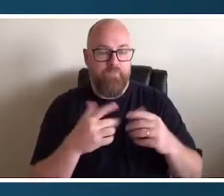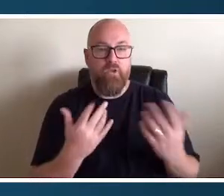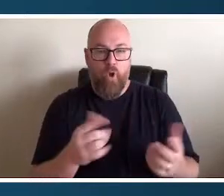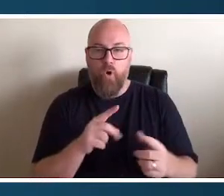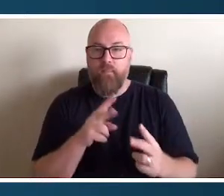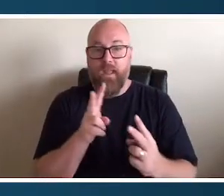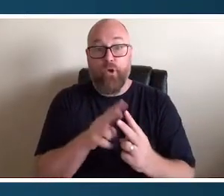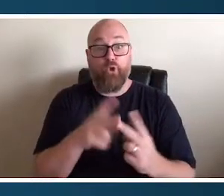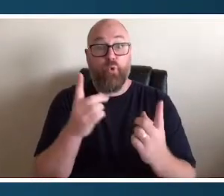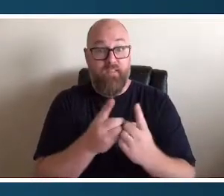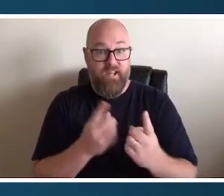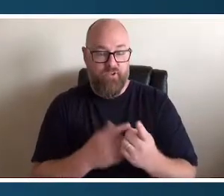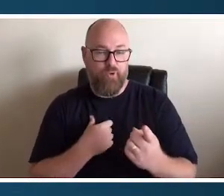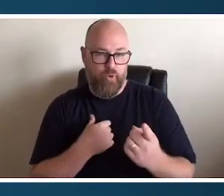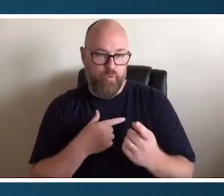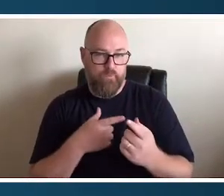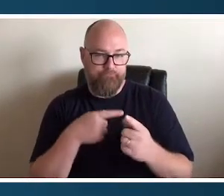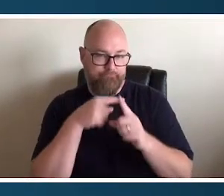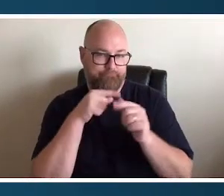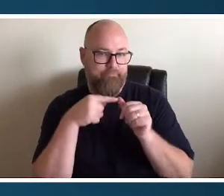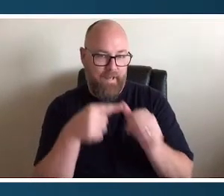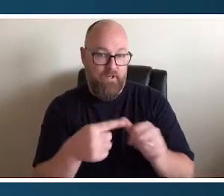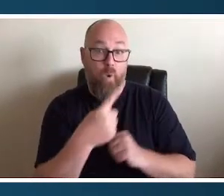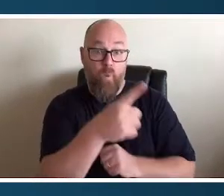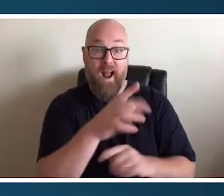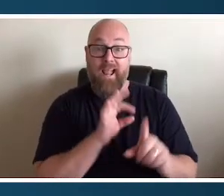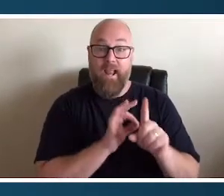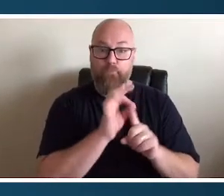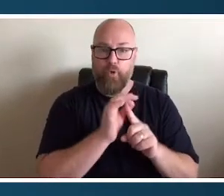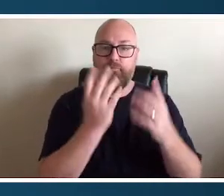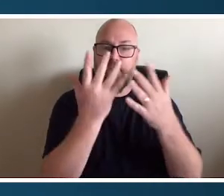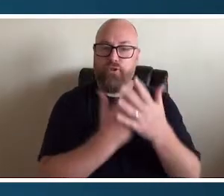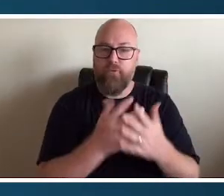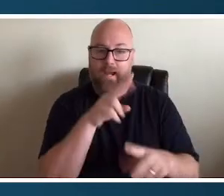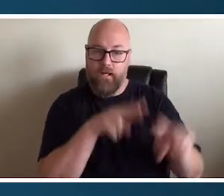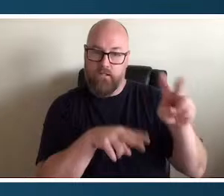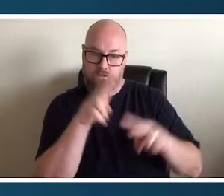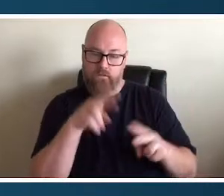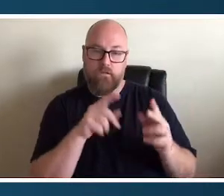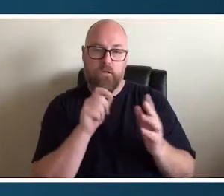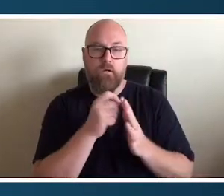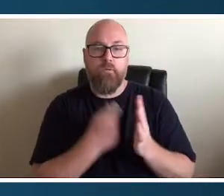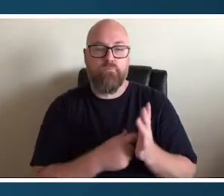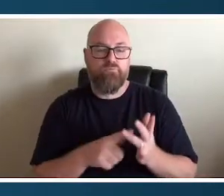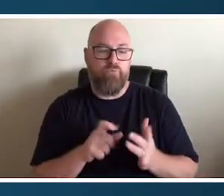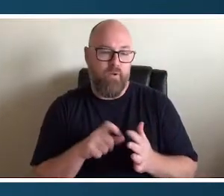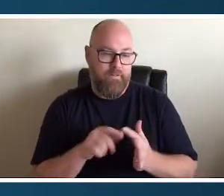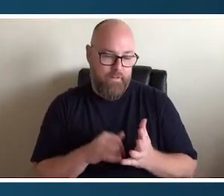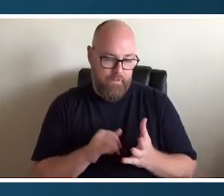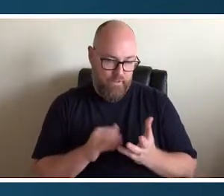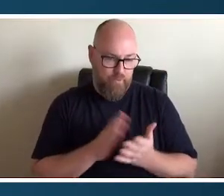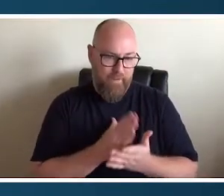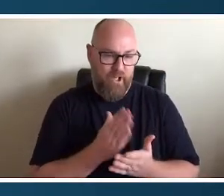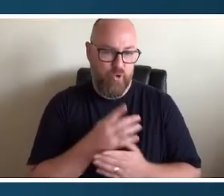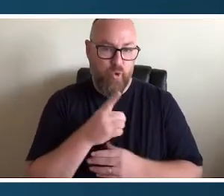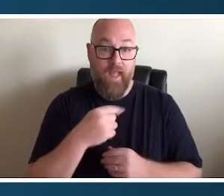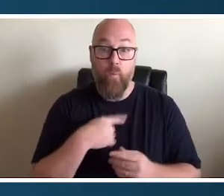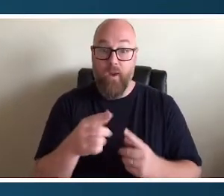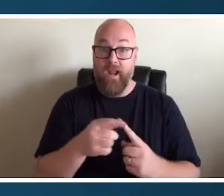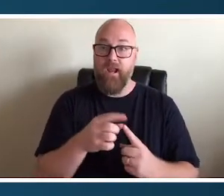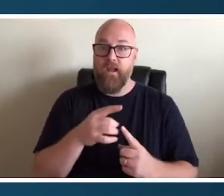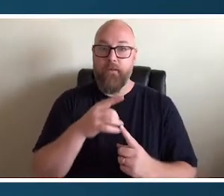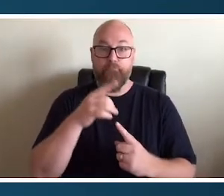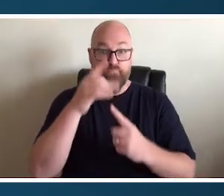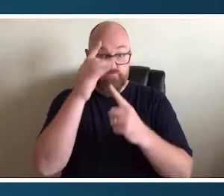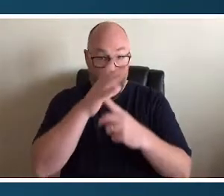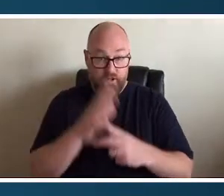sort of concern. One is to improve the screening process to make sure that the program prioritizes those who are either